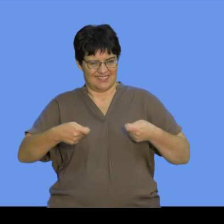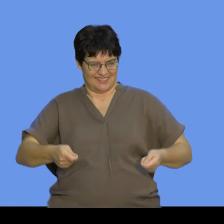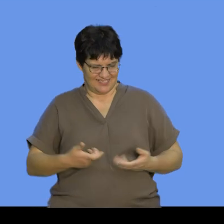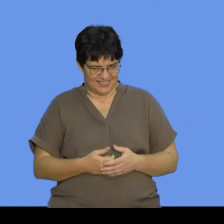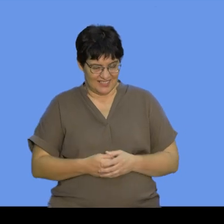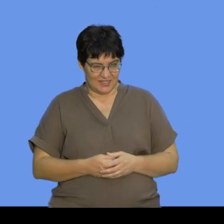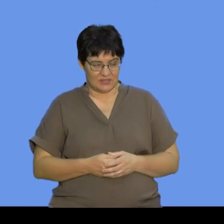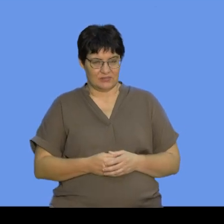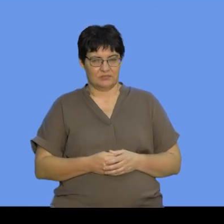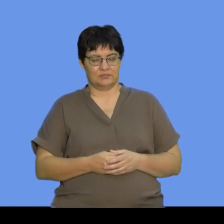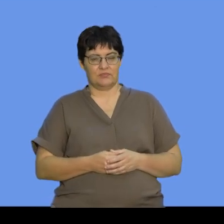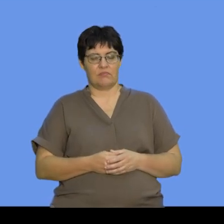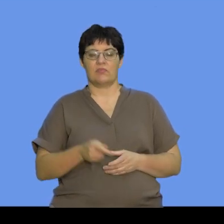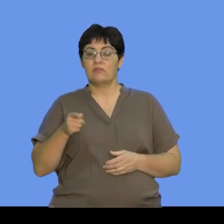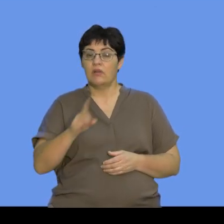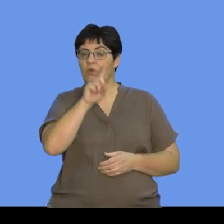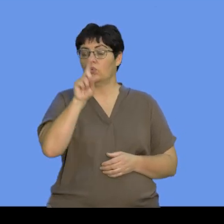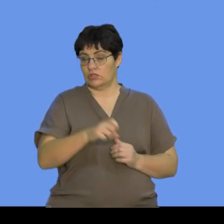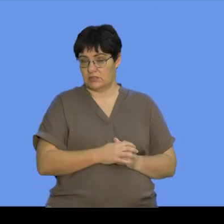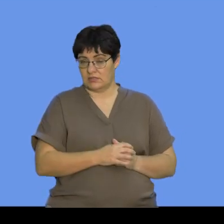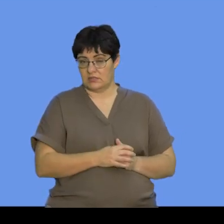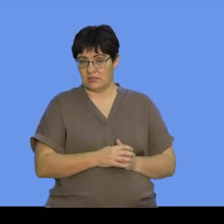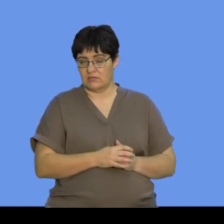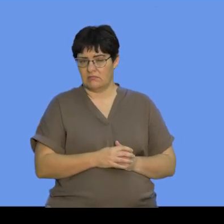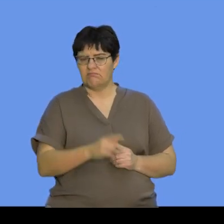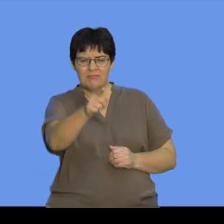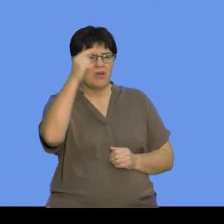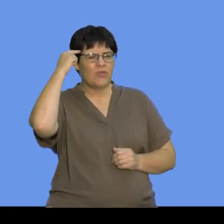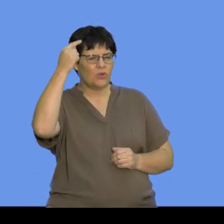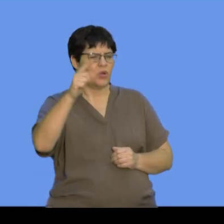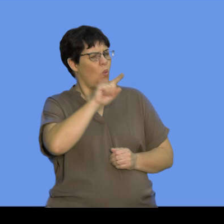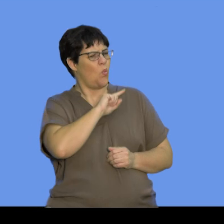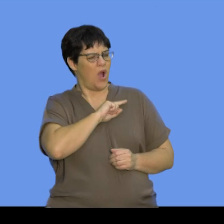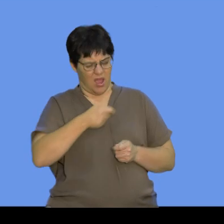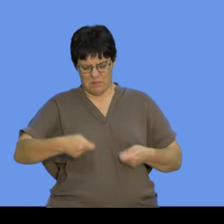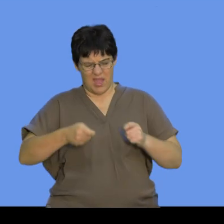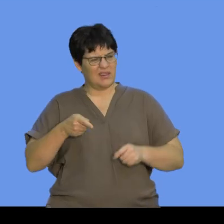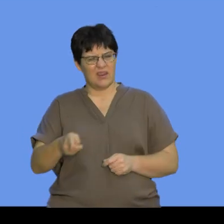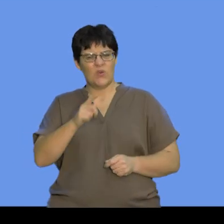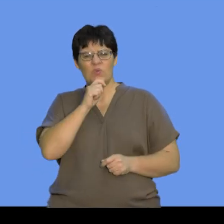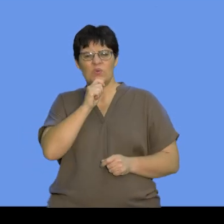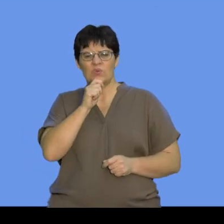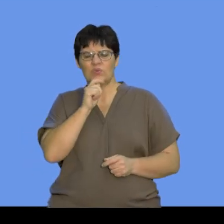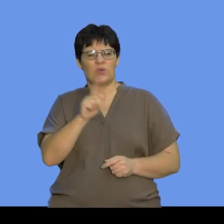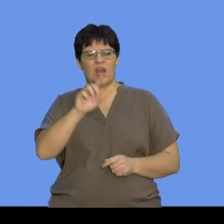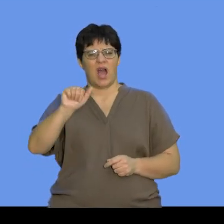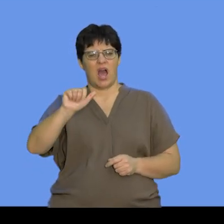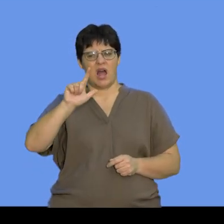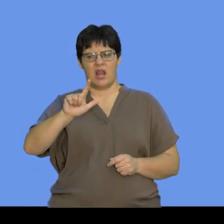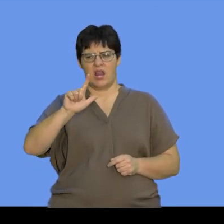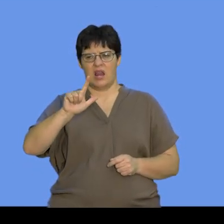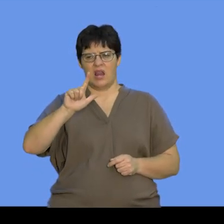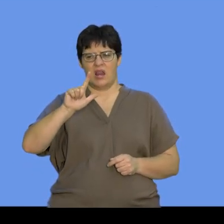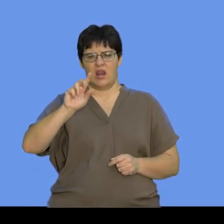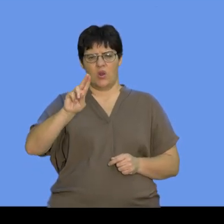pans. Now, here's a question, okay? Have you ever thought about why pots and pans are usually made of aluminum? Okay, I'll underline